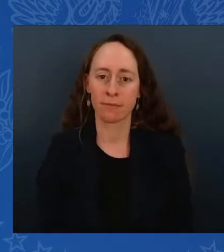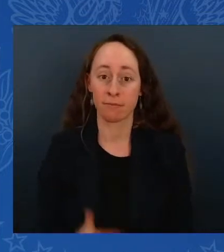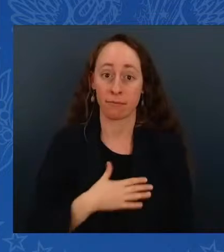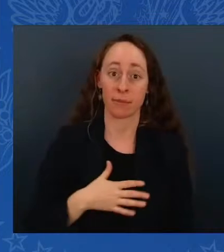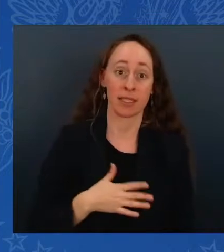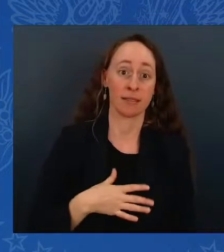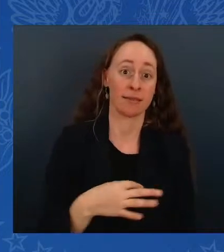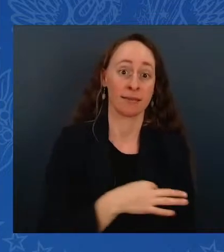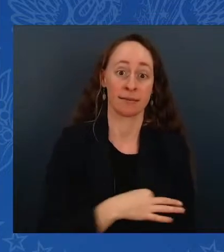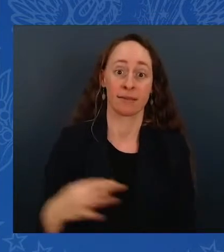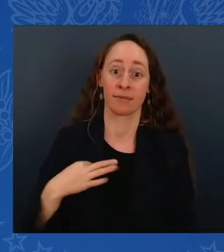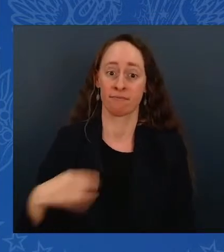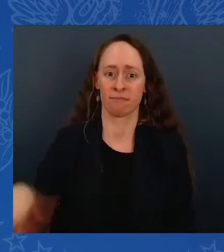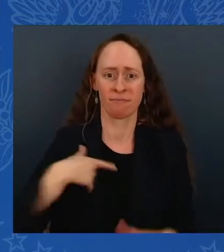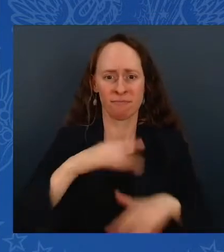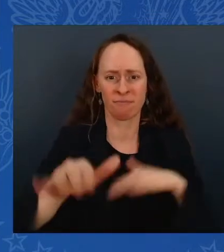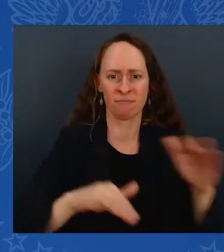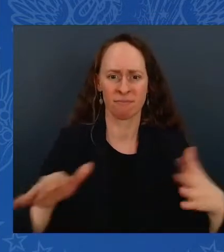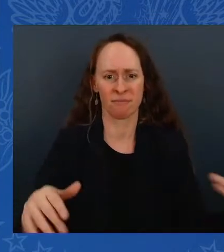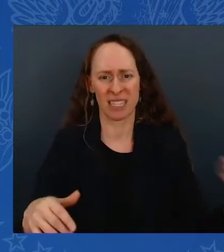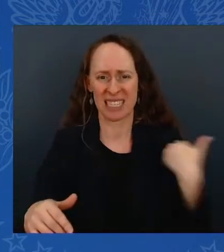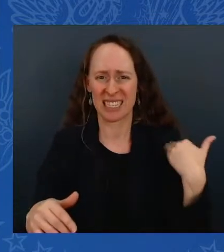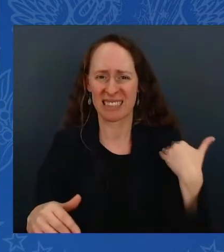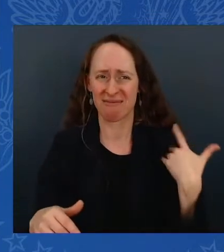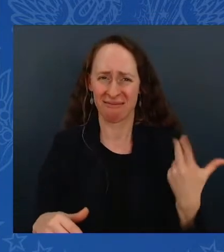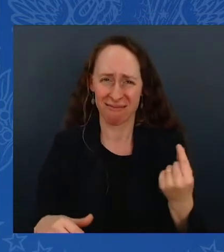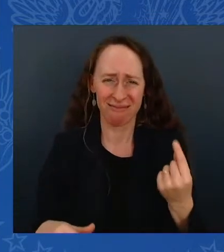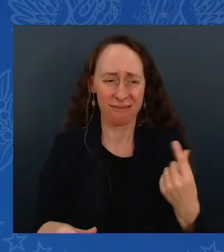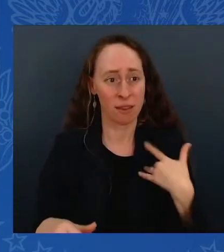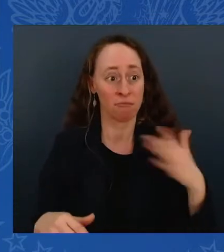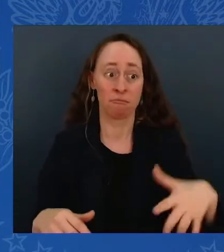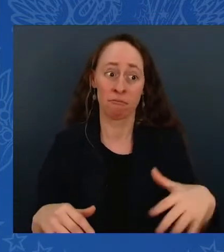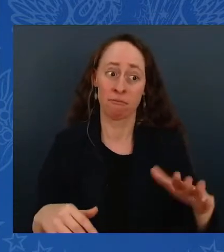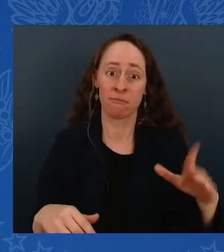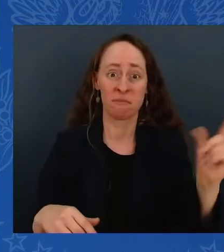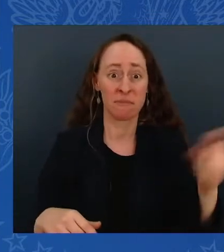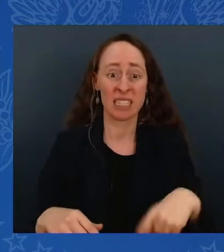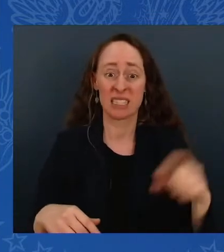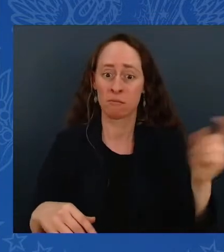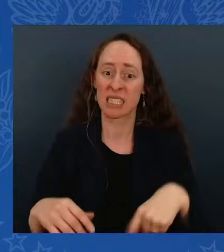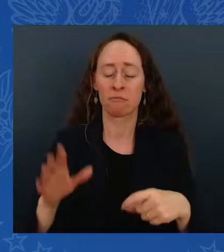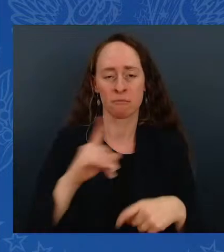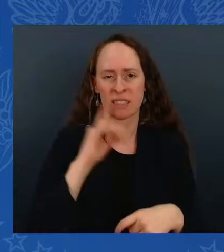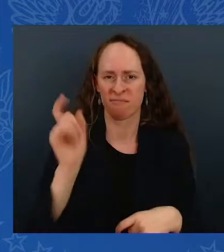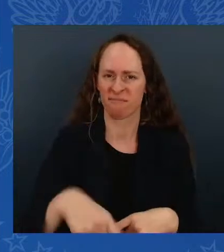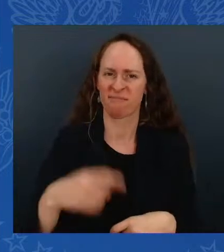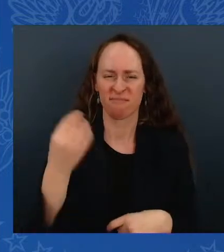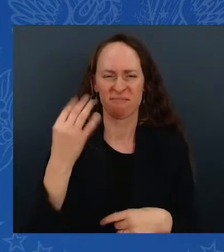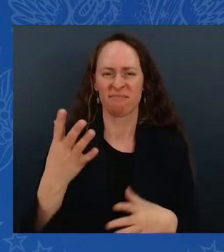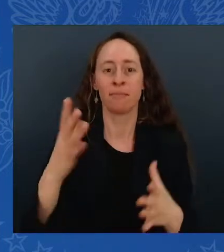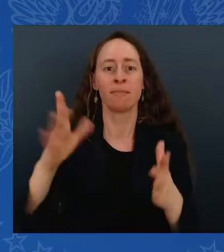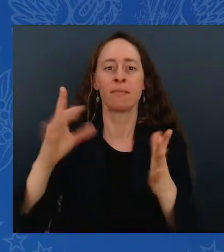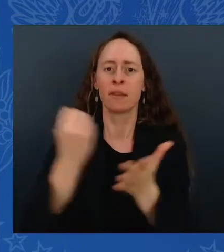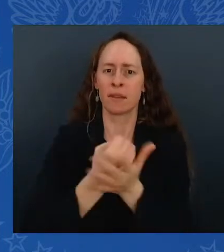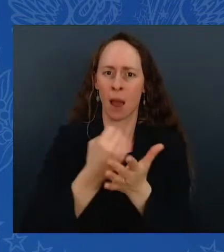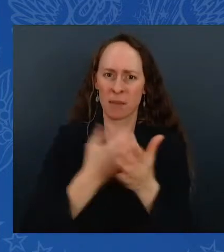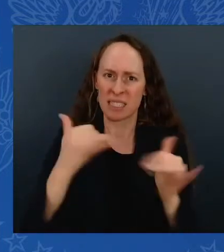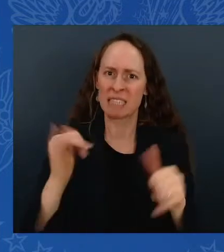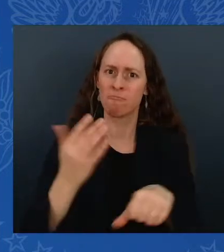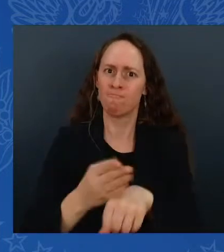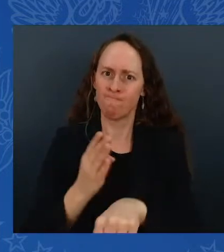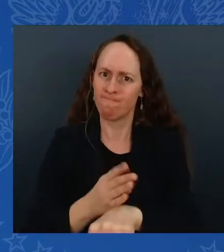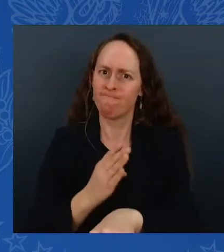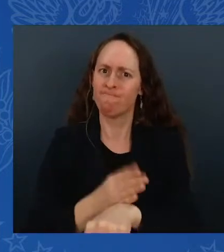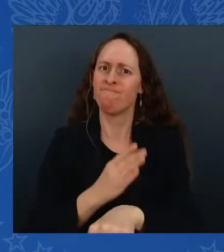look, we're growing our economy. Got more to do. We're improving our quality of life. We're literally building a better